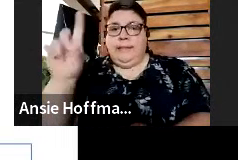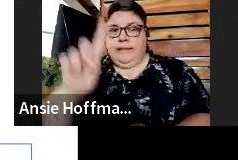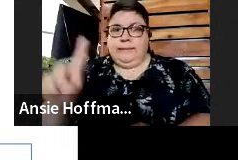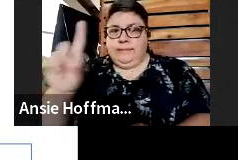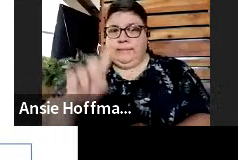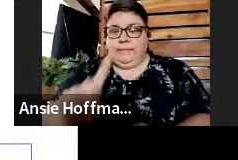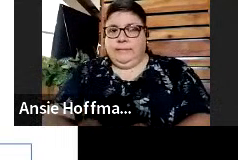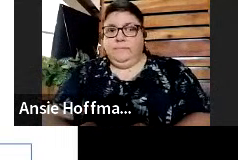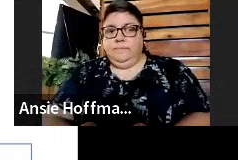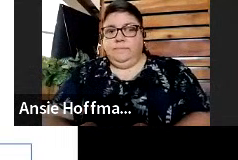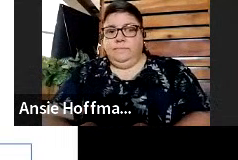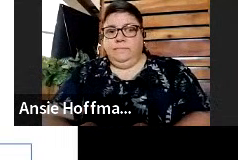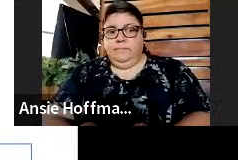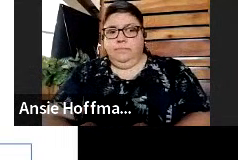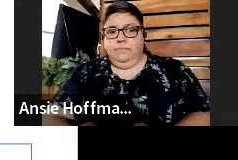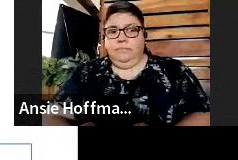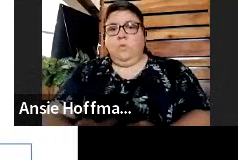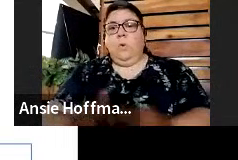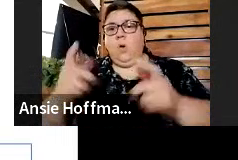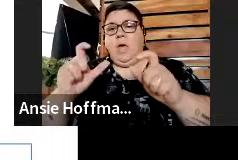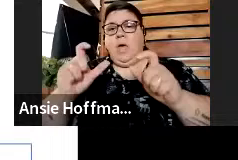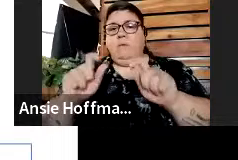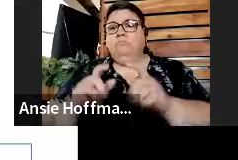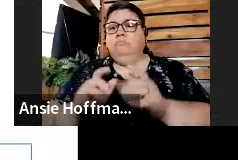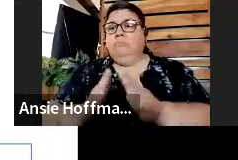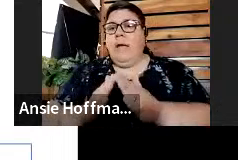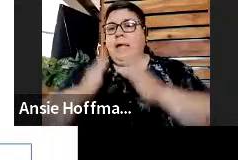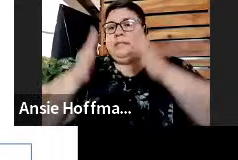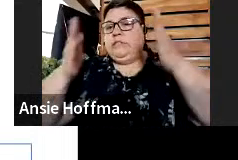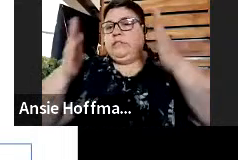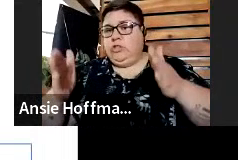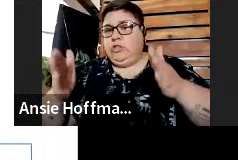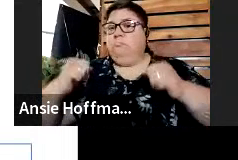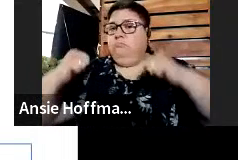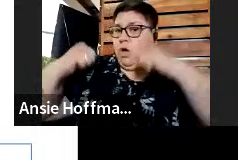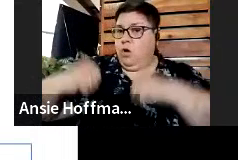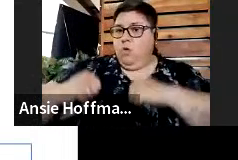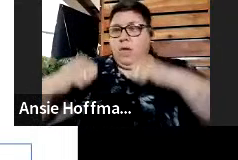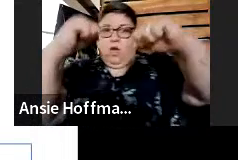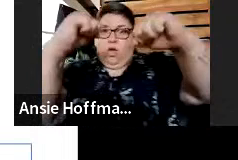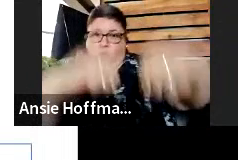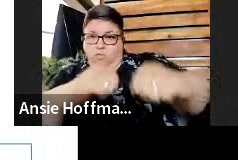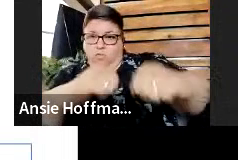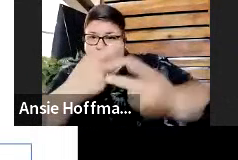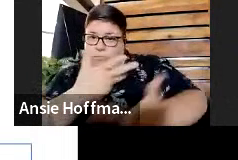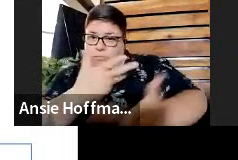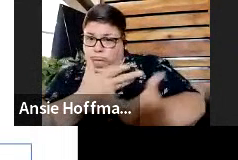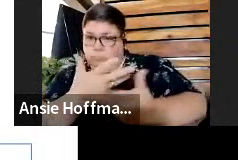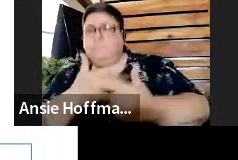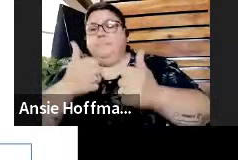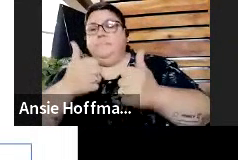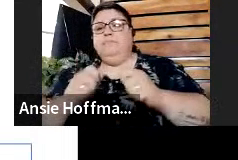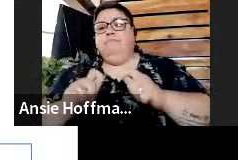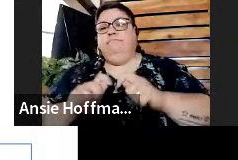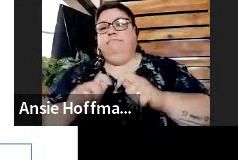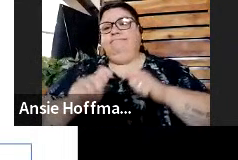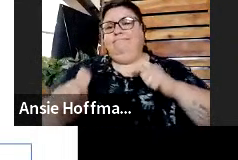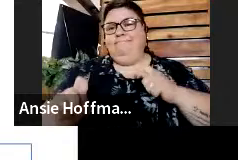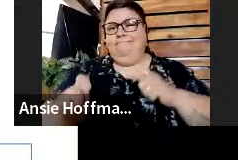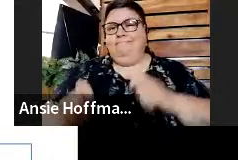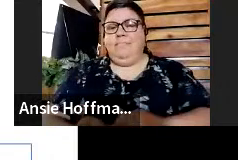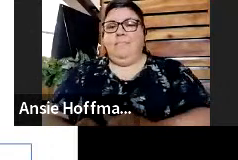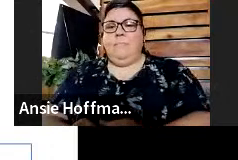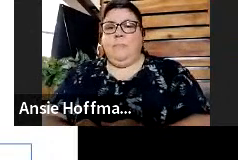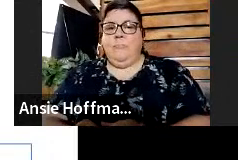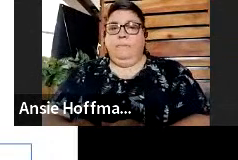or there can be extension if agreed between the parties. Ladies and gentlemen,